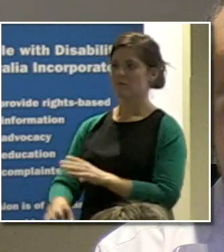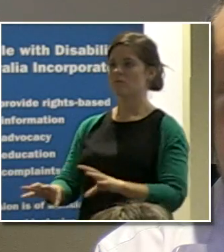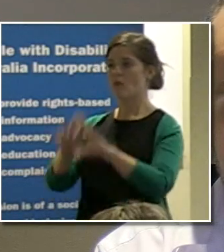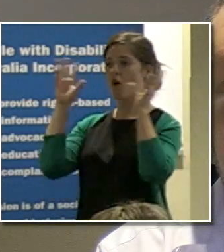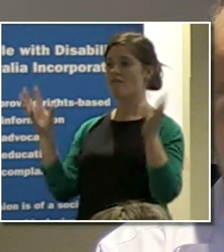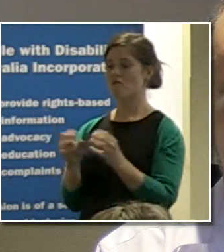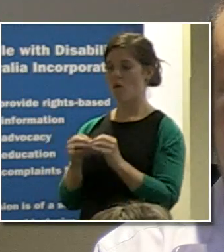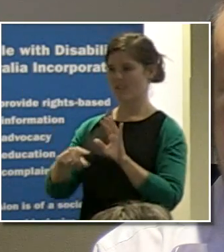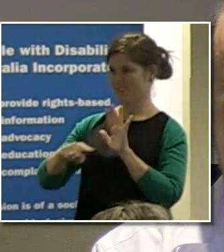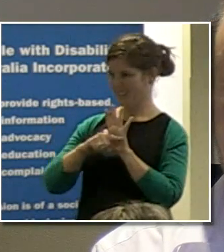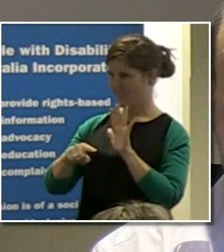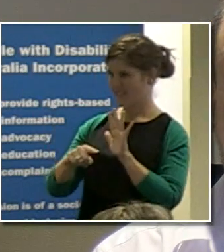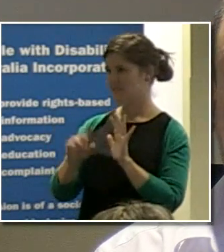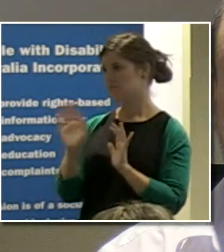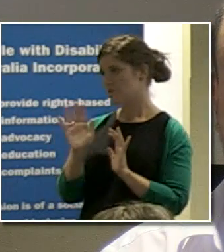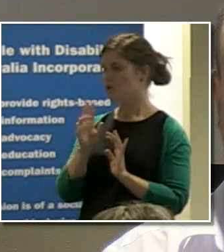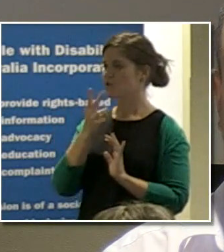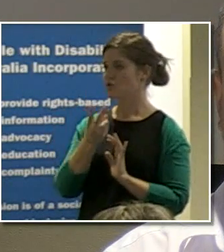the deficit, as I said, is about